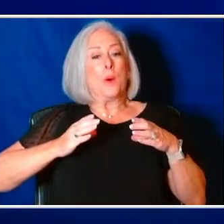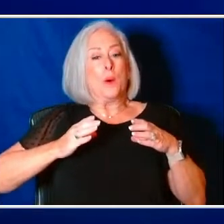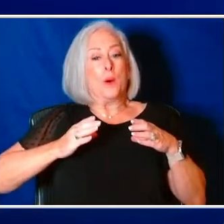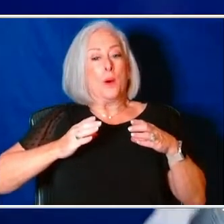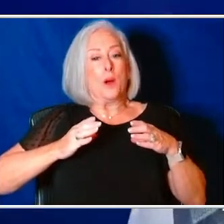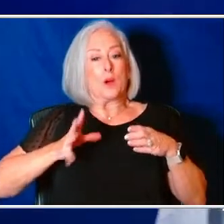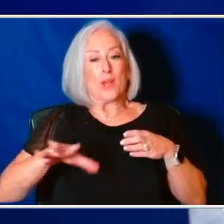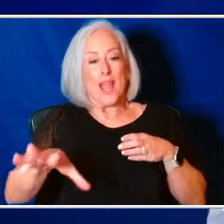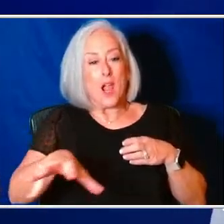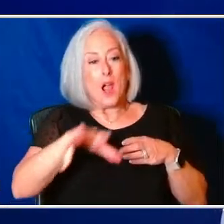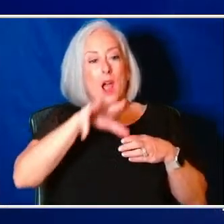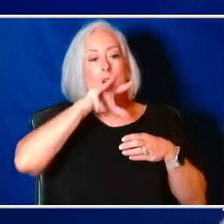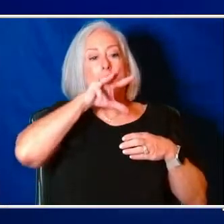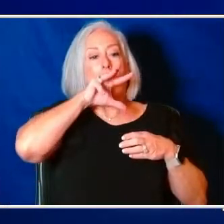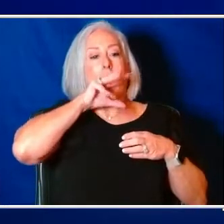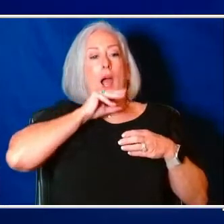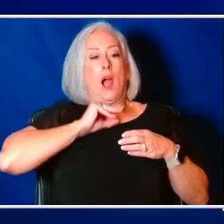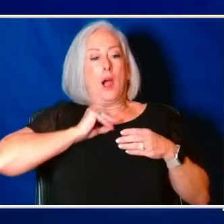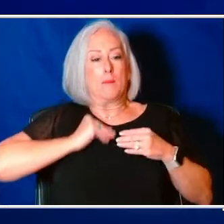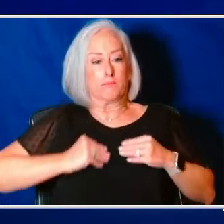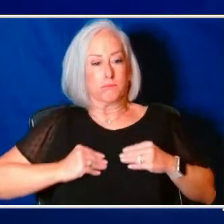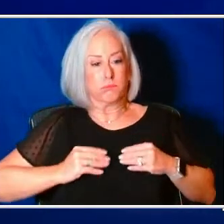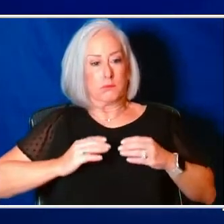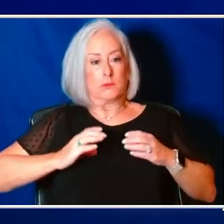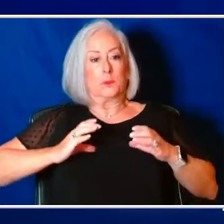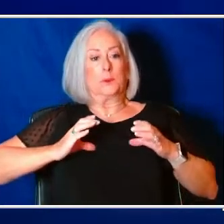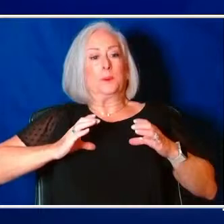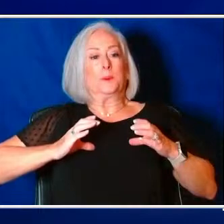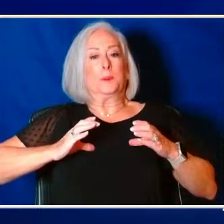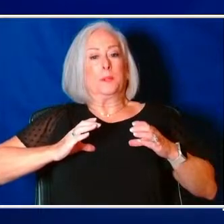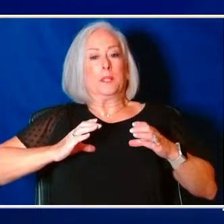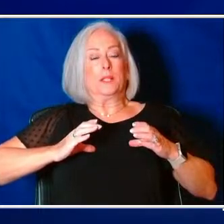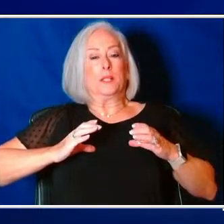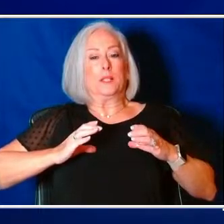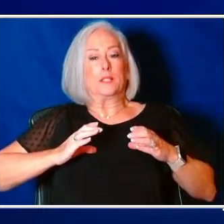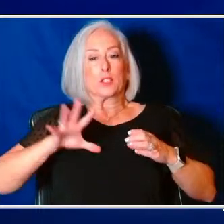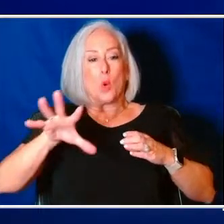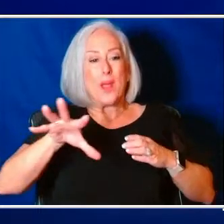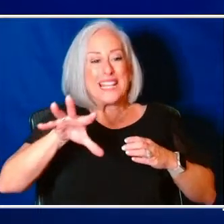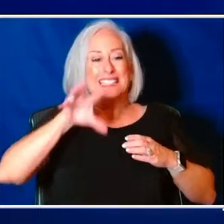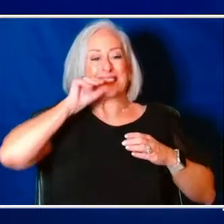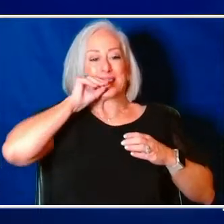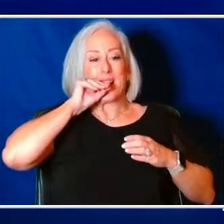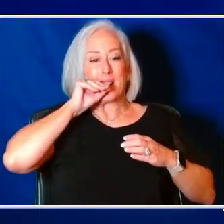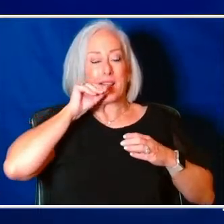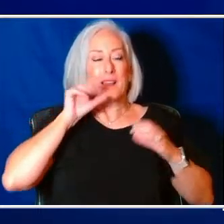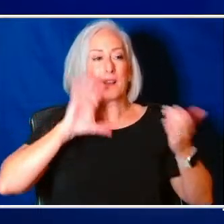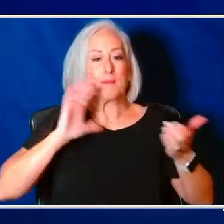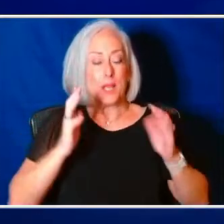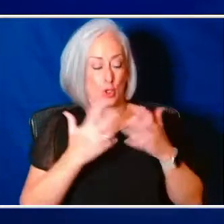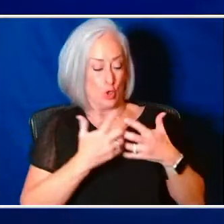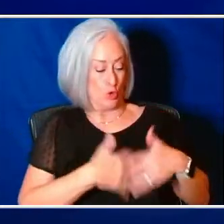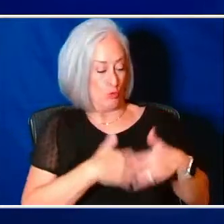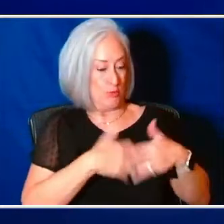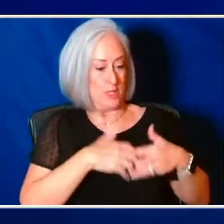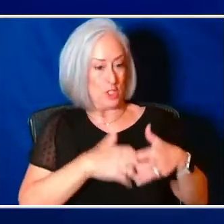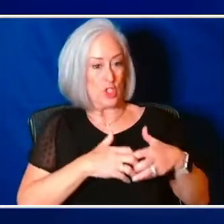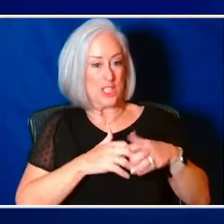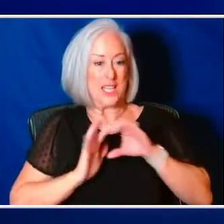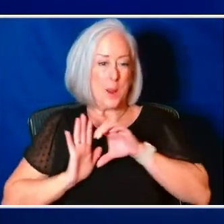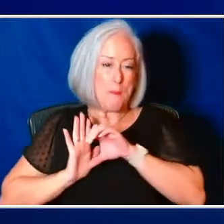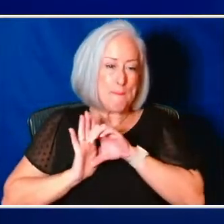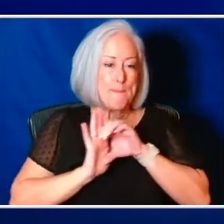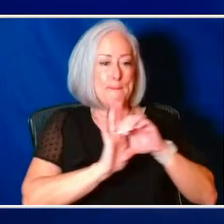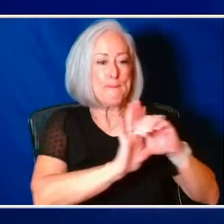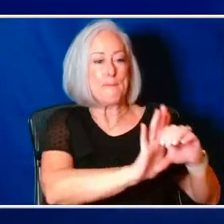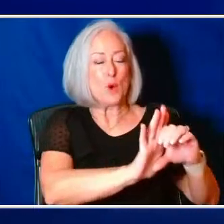lungs. Ventilators push air into our lung. It's a very different physiology. And what we know is if we push too hard, or